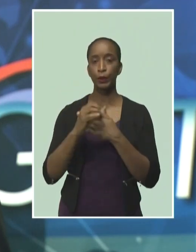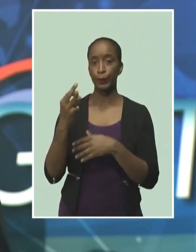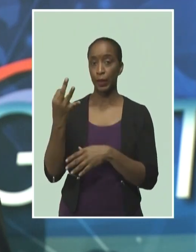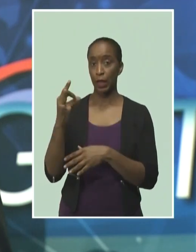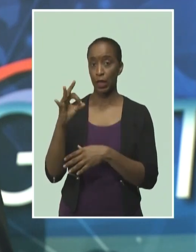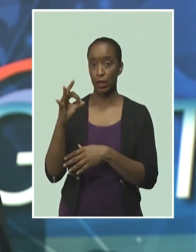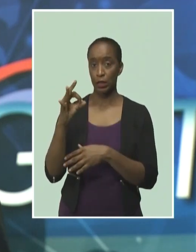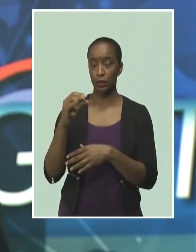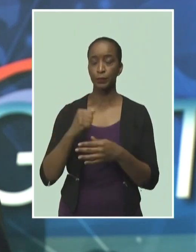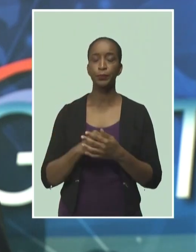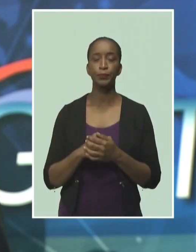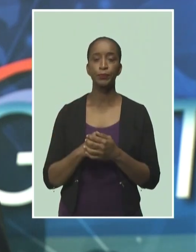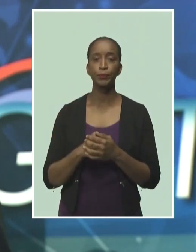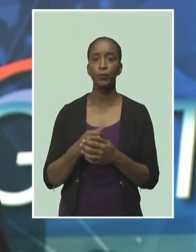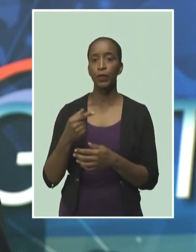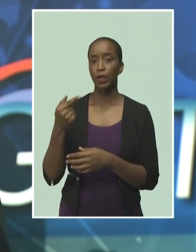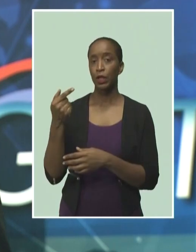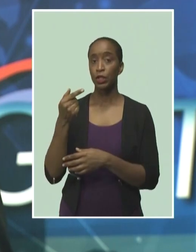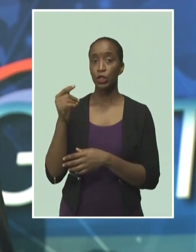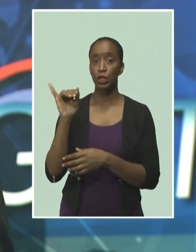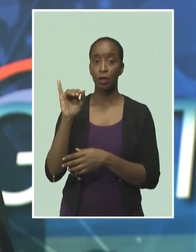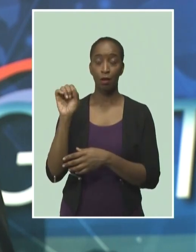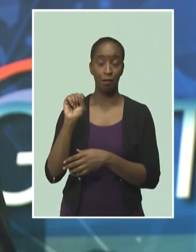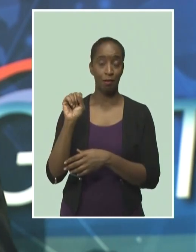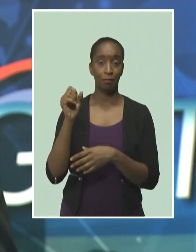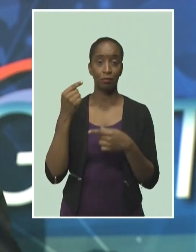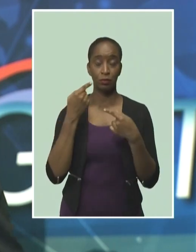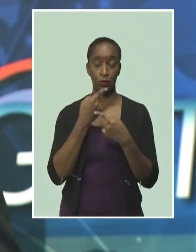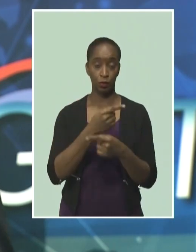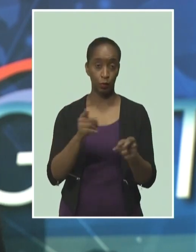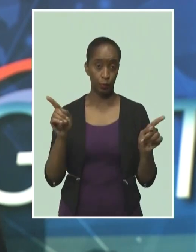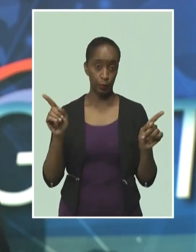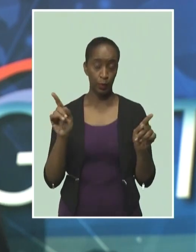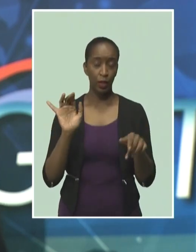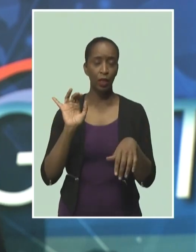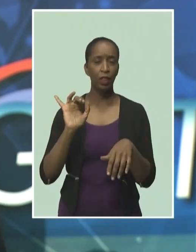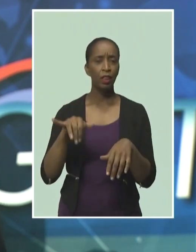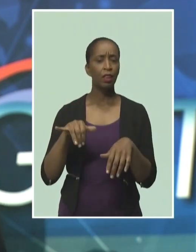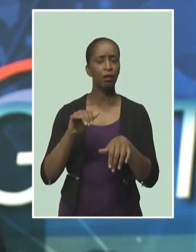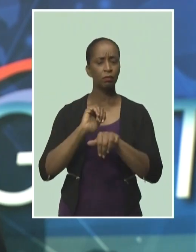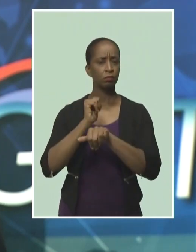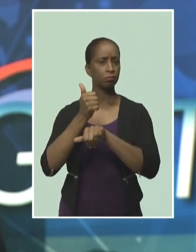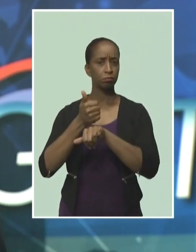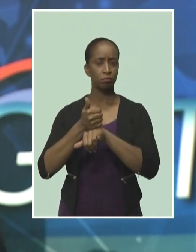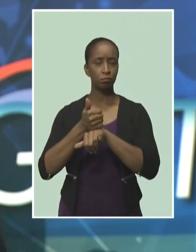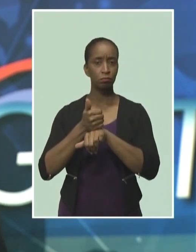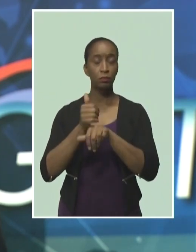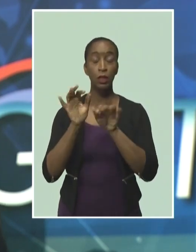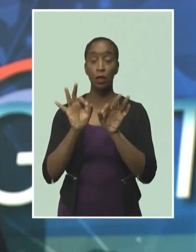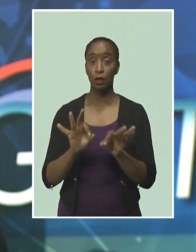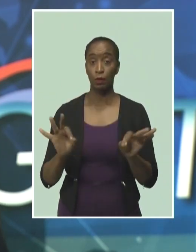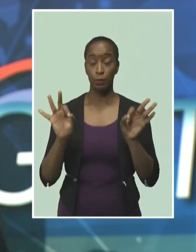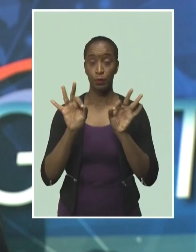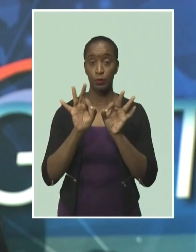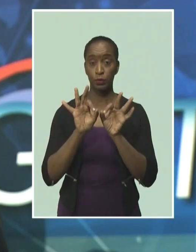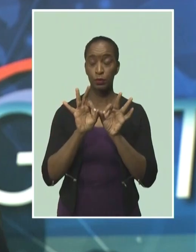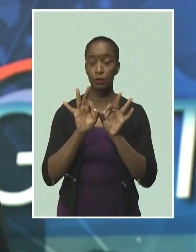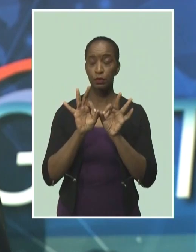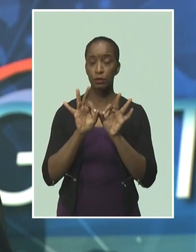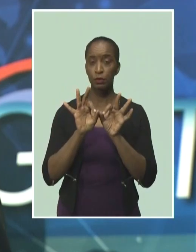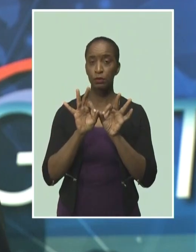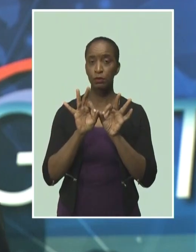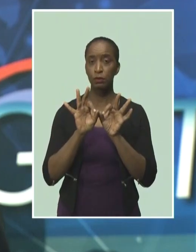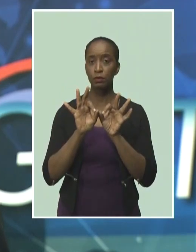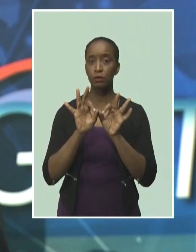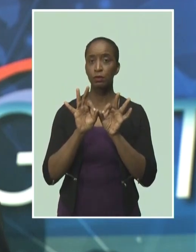According to a government information release, the establishment of a GovTech agency is seen as a critical component in the overall